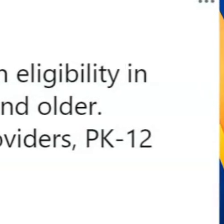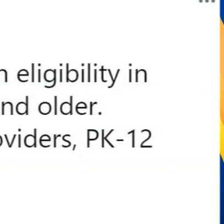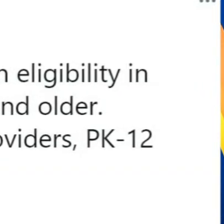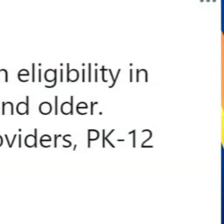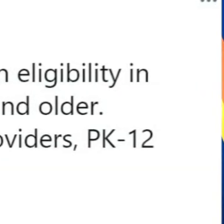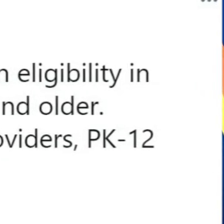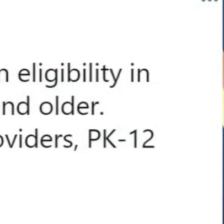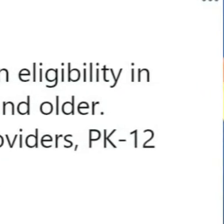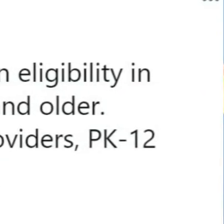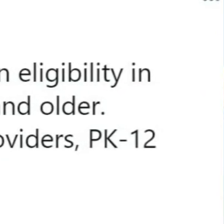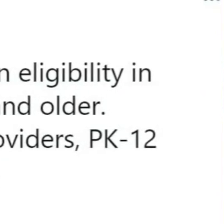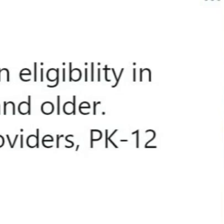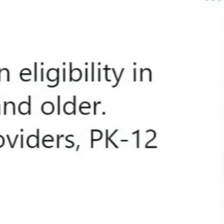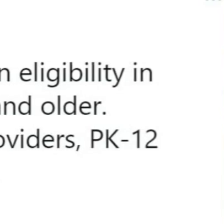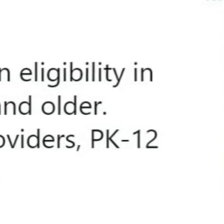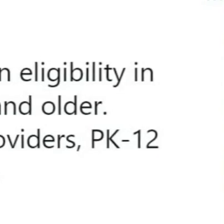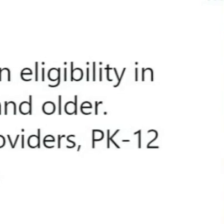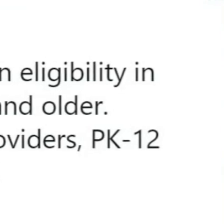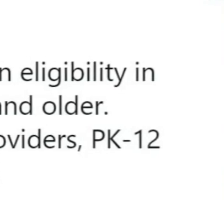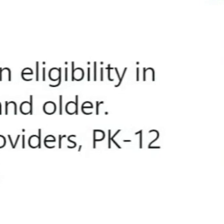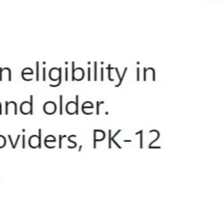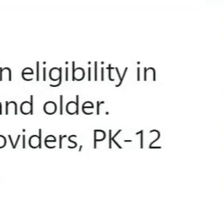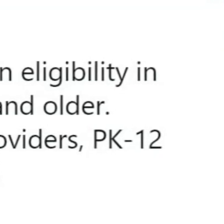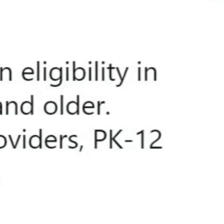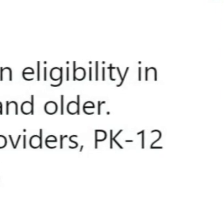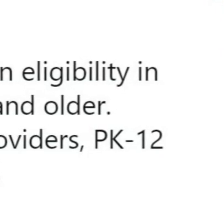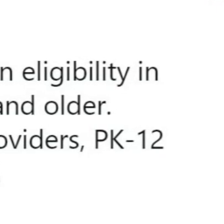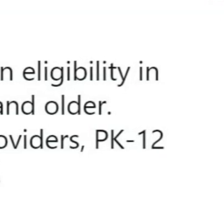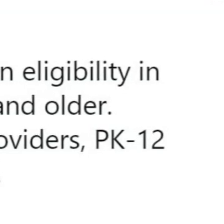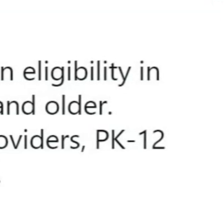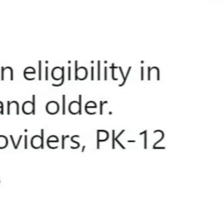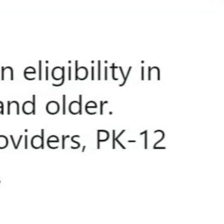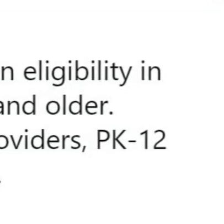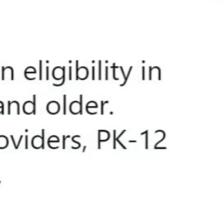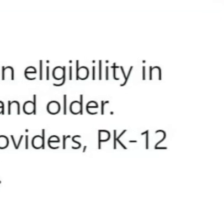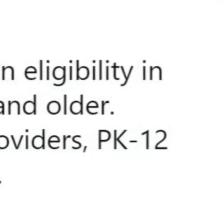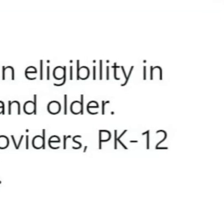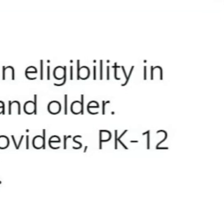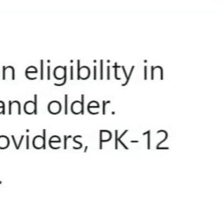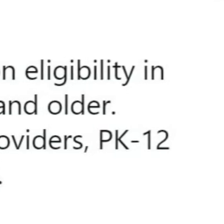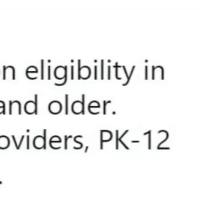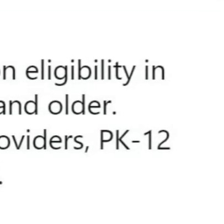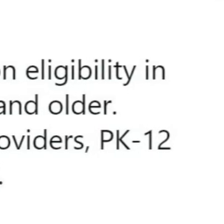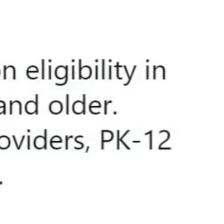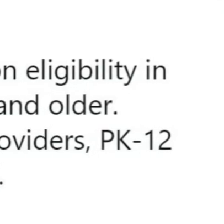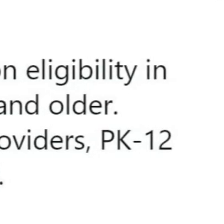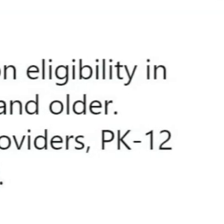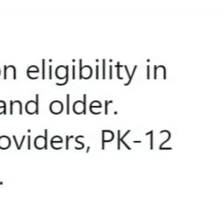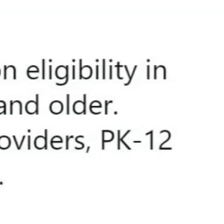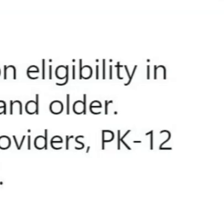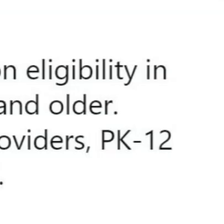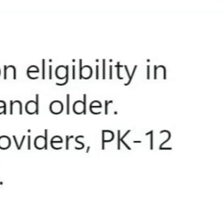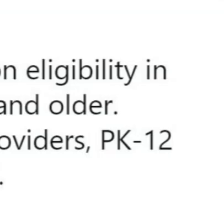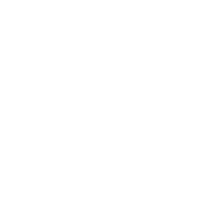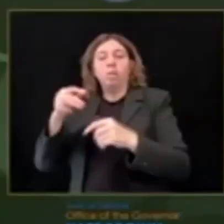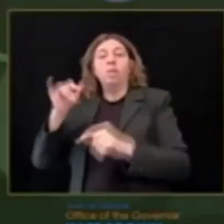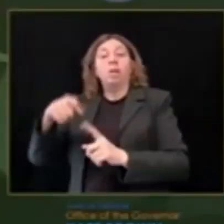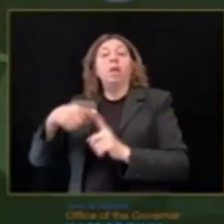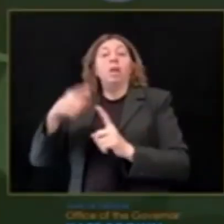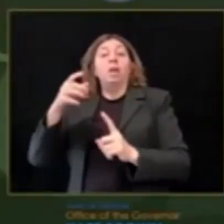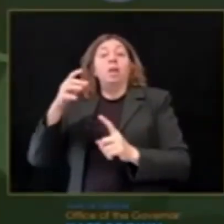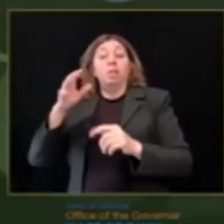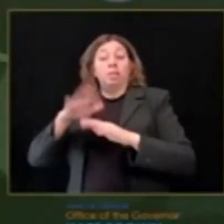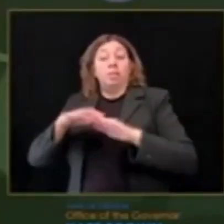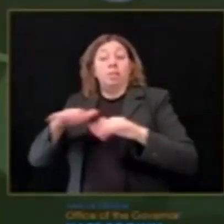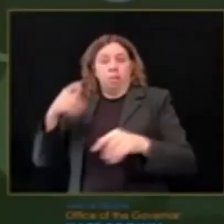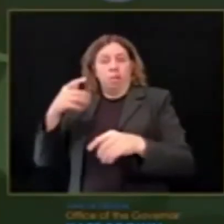with those doses scheduled to become available last Saturday. Well, now we know another group is taking higher priority. If we were